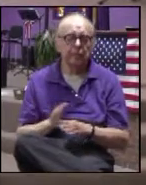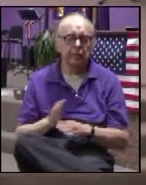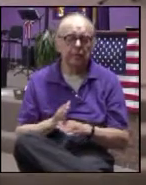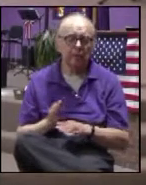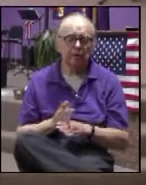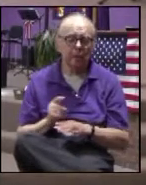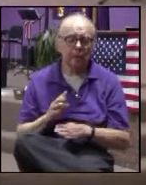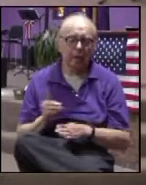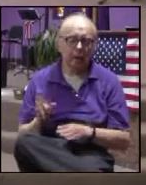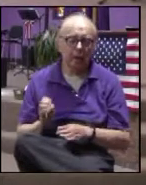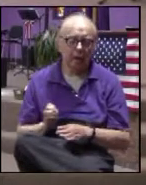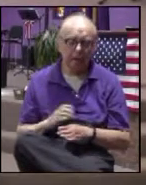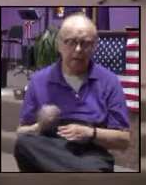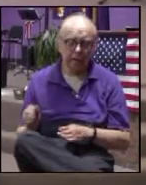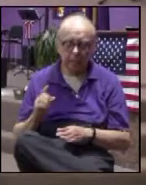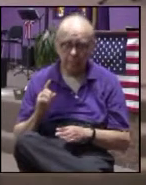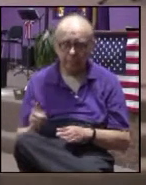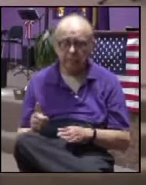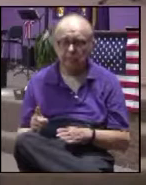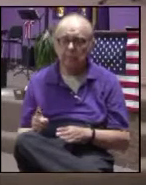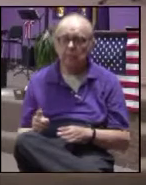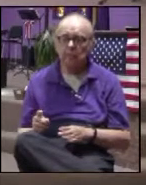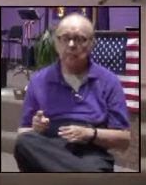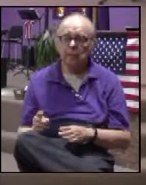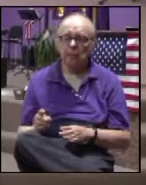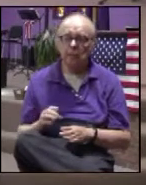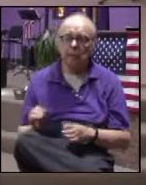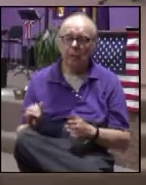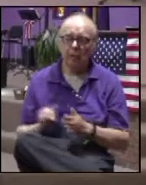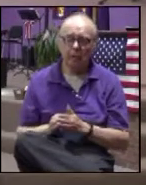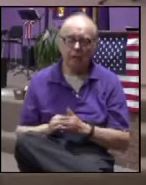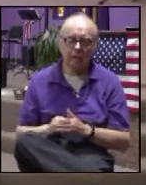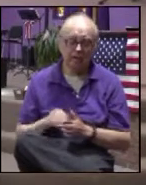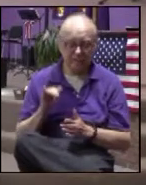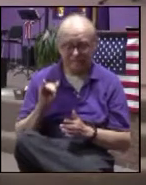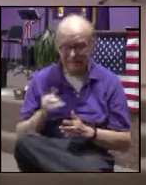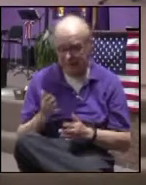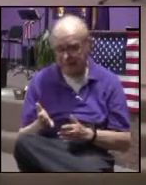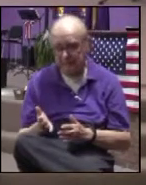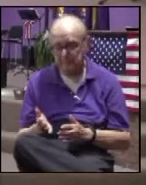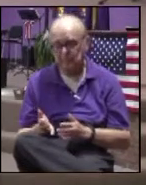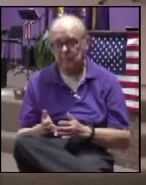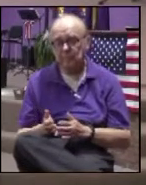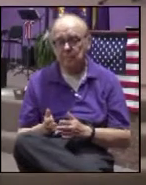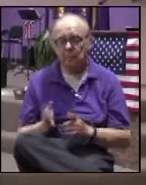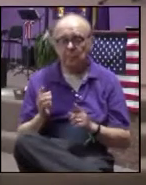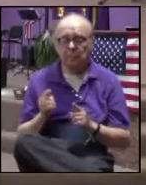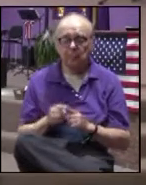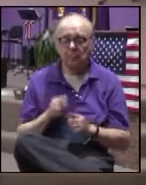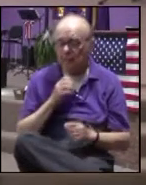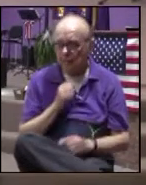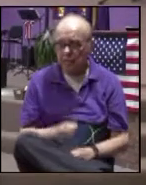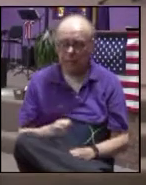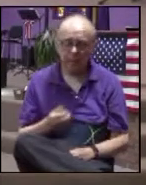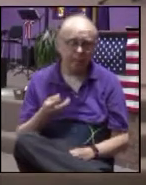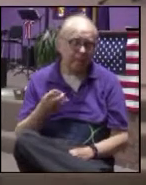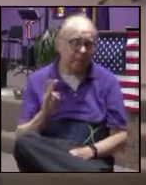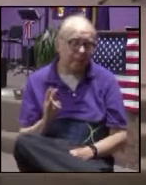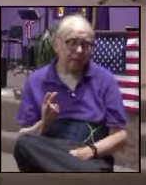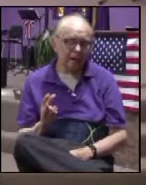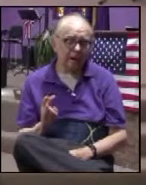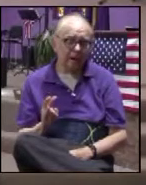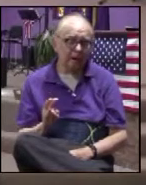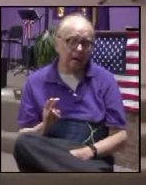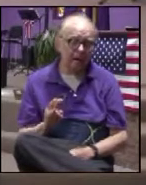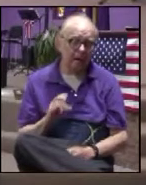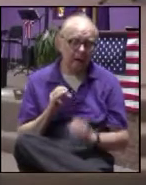And then they would take those ones that would stay on until the age of 17,